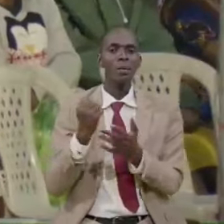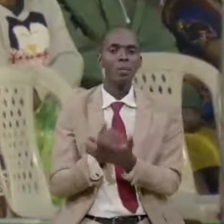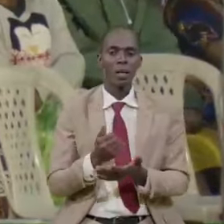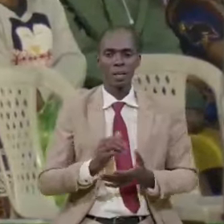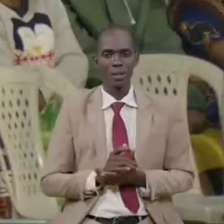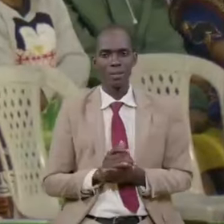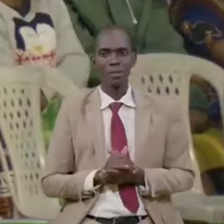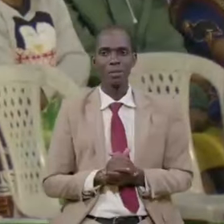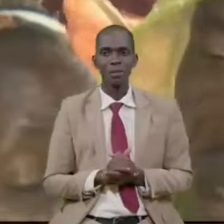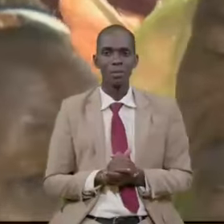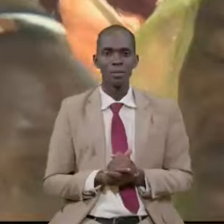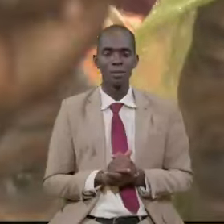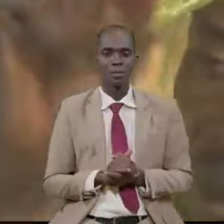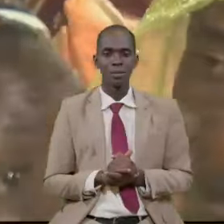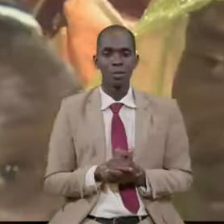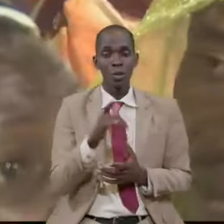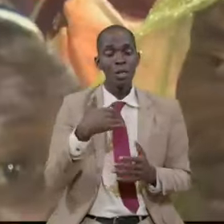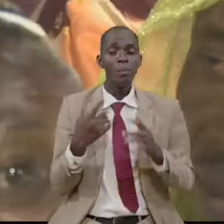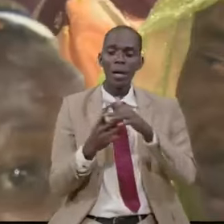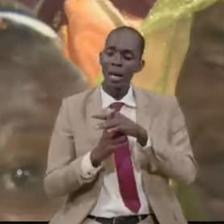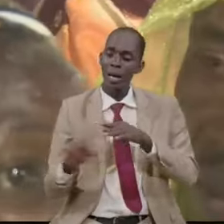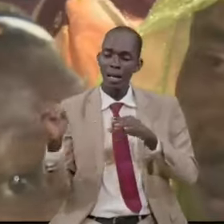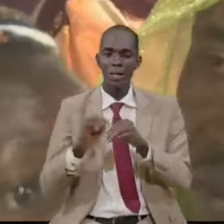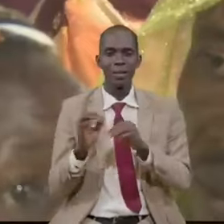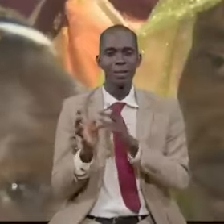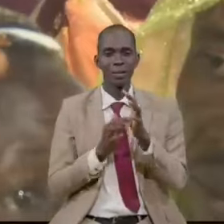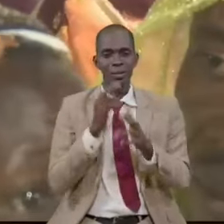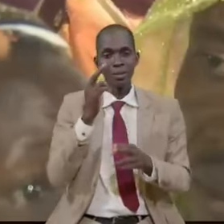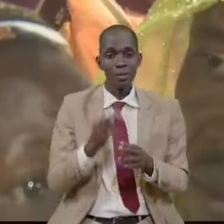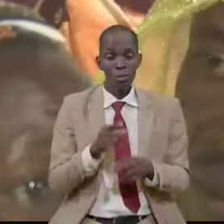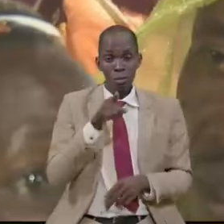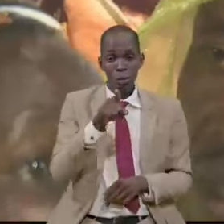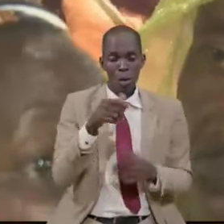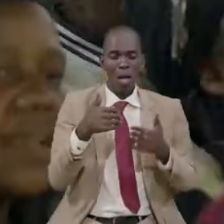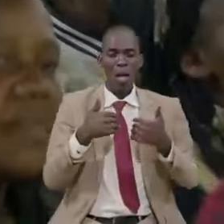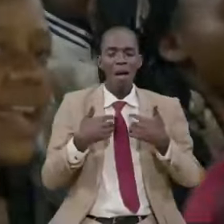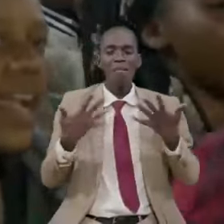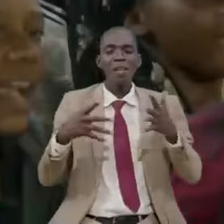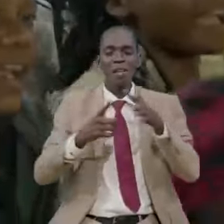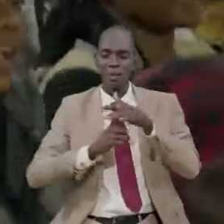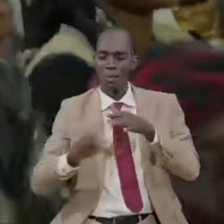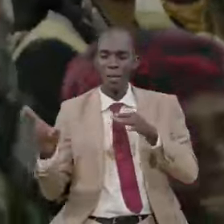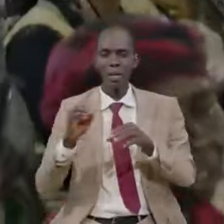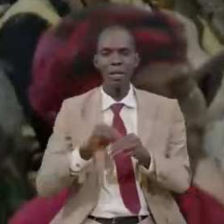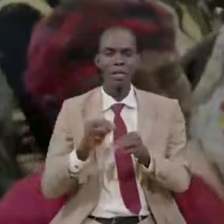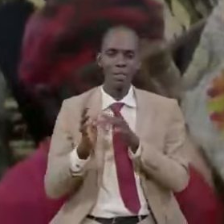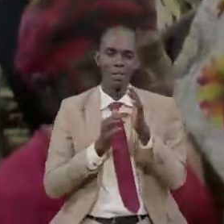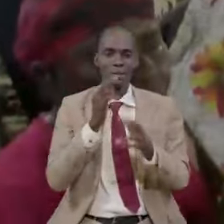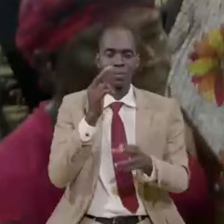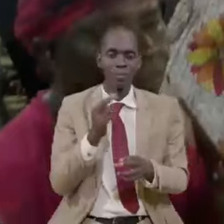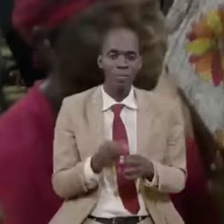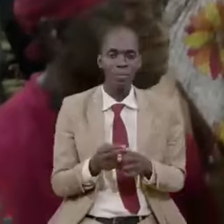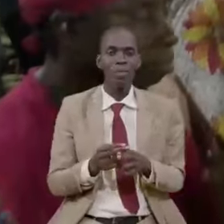You have escaped. Amen. You have escaped. Amen. Into